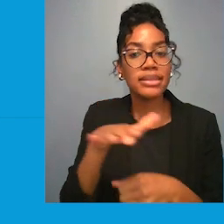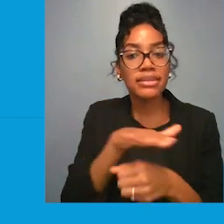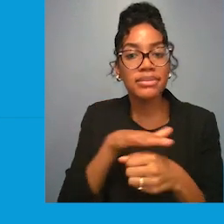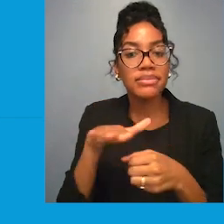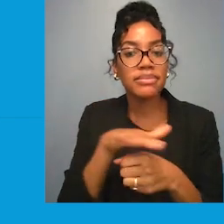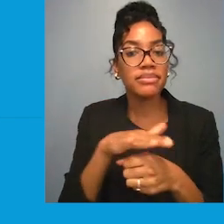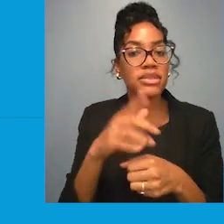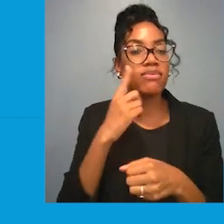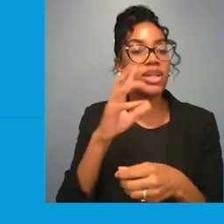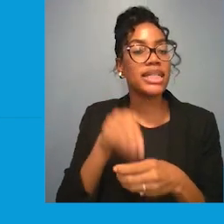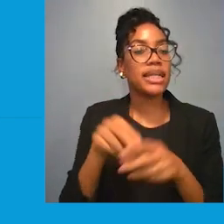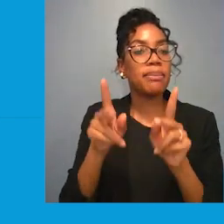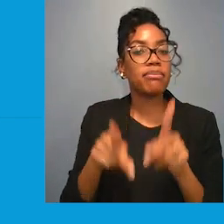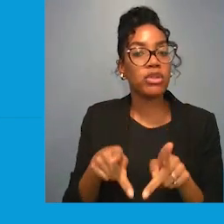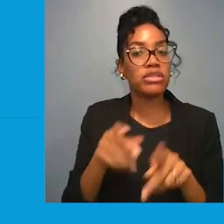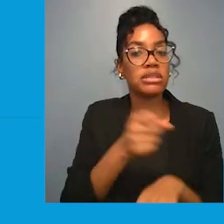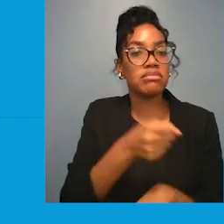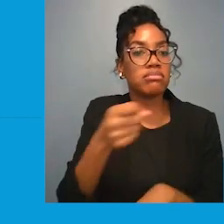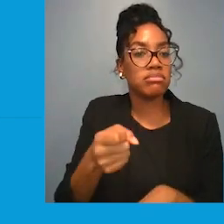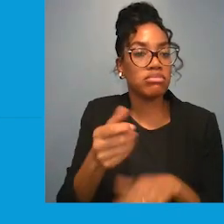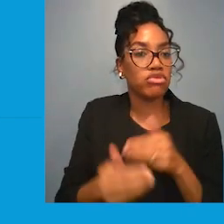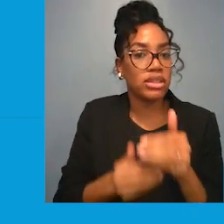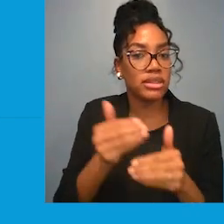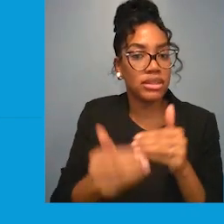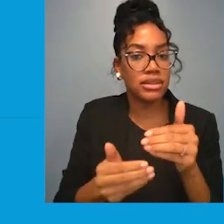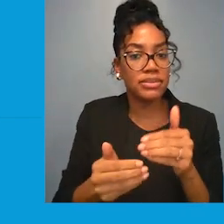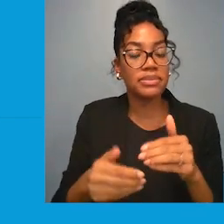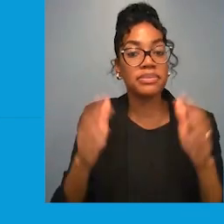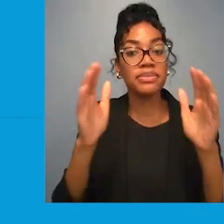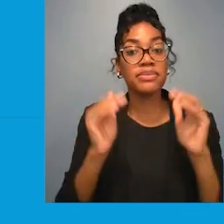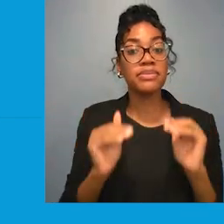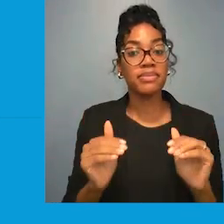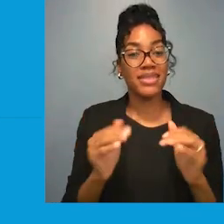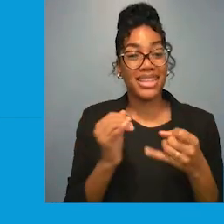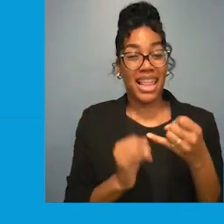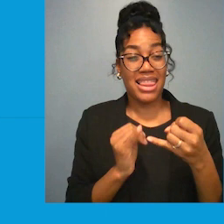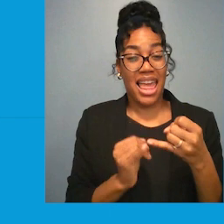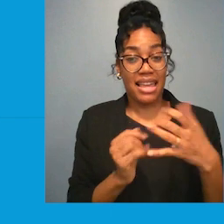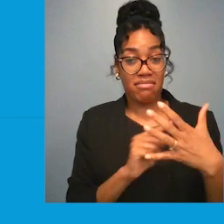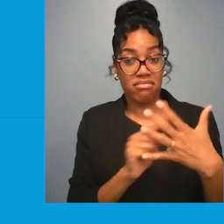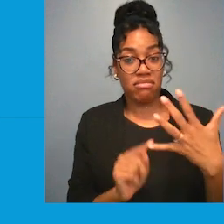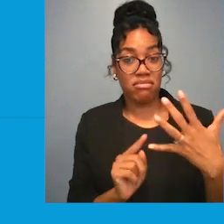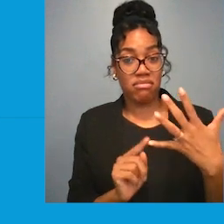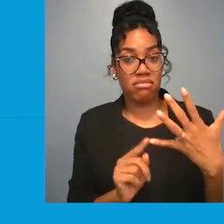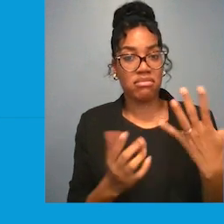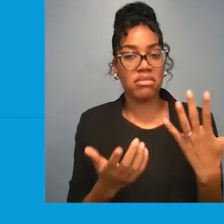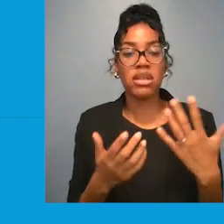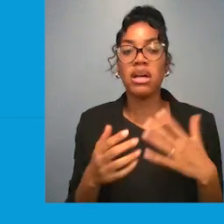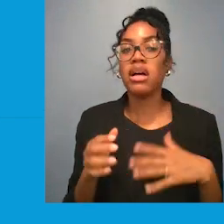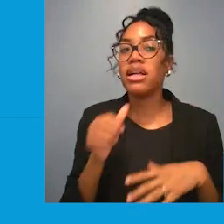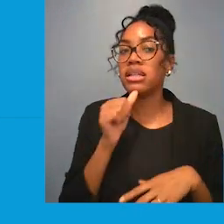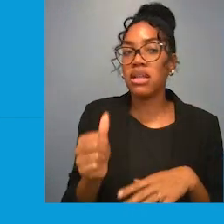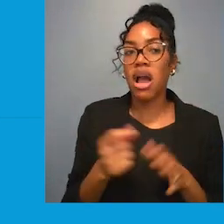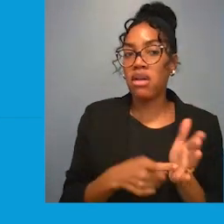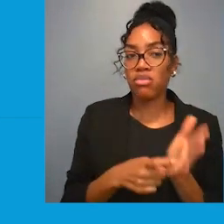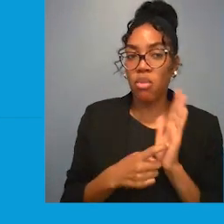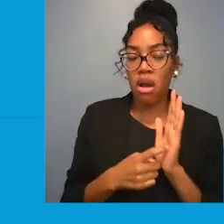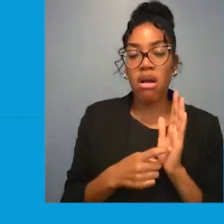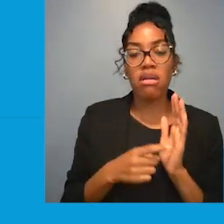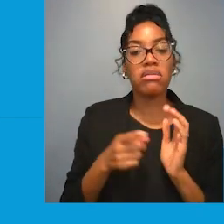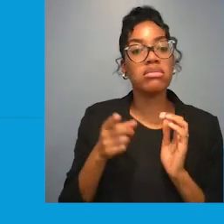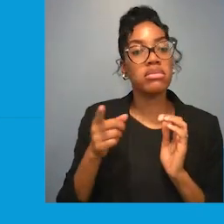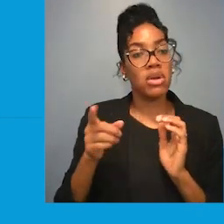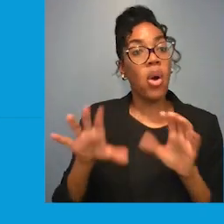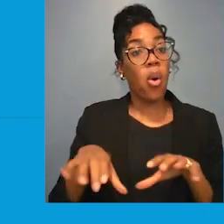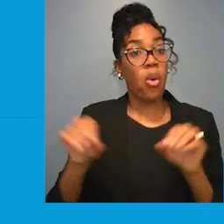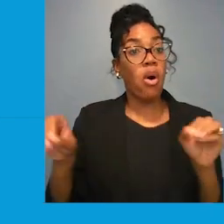things. And then the final little bit, which is totally optional for your host office, they can provide additional funds